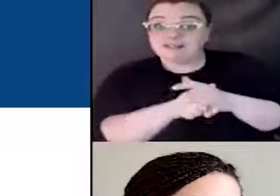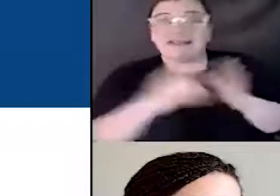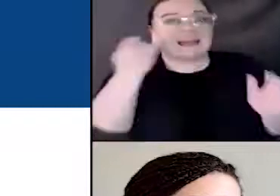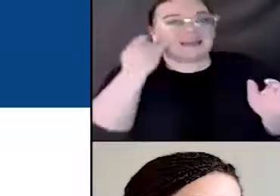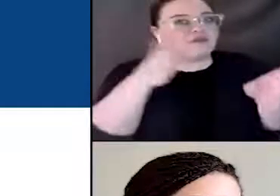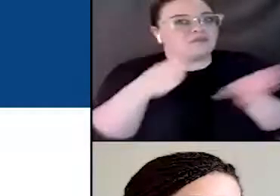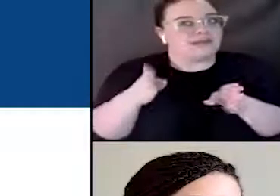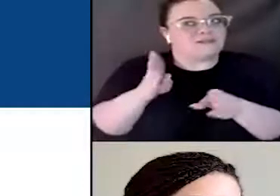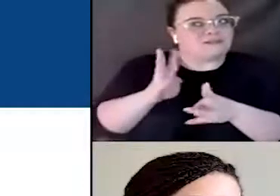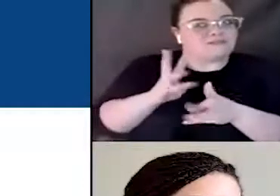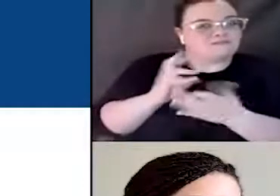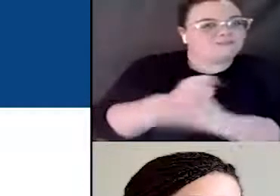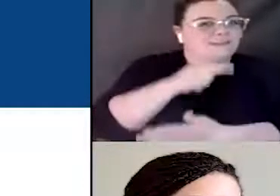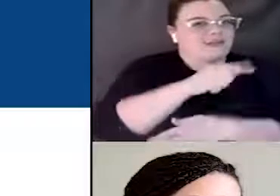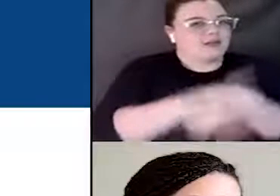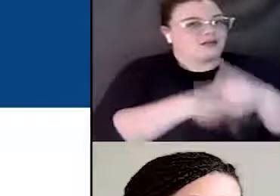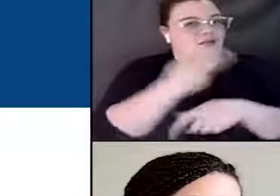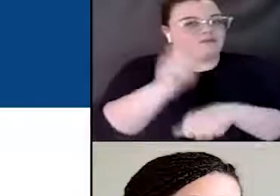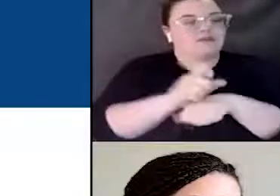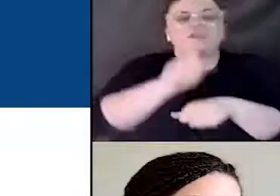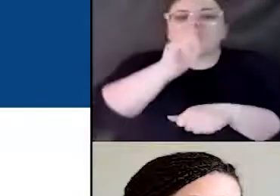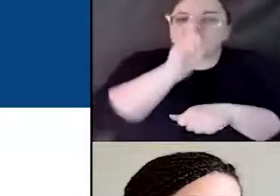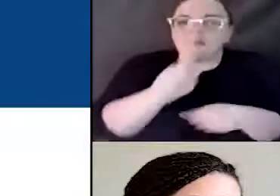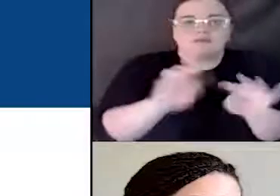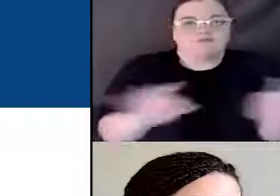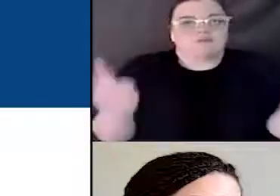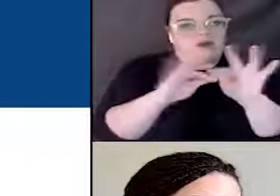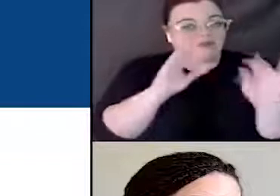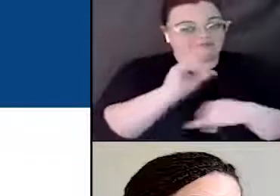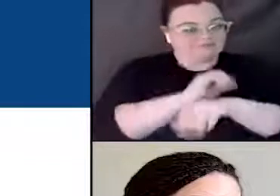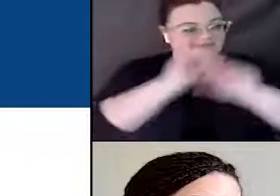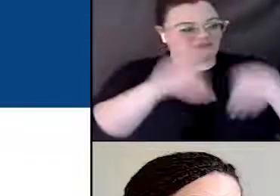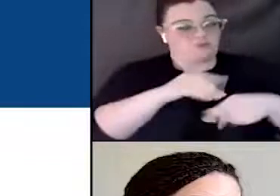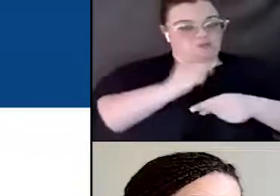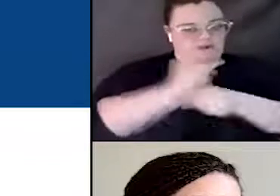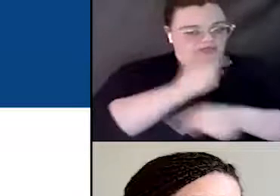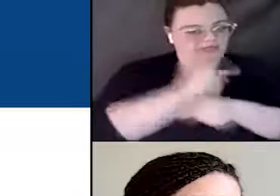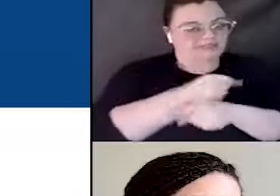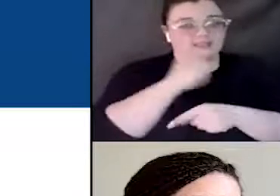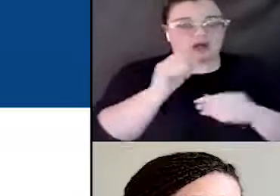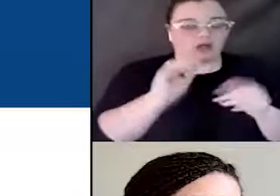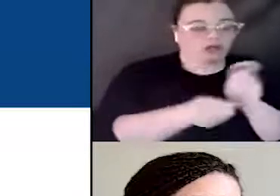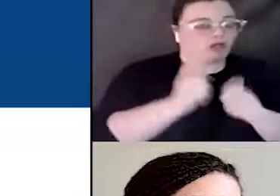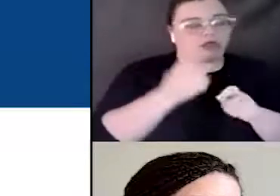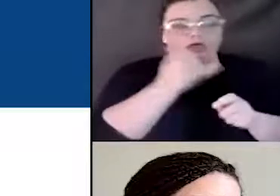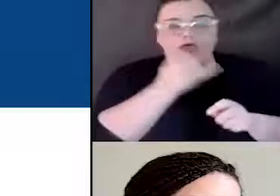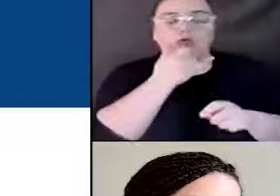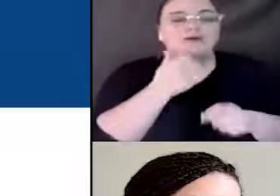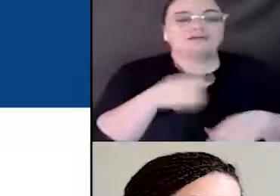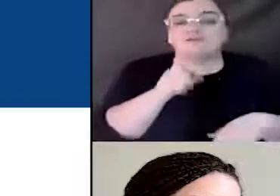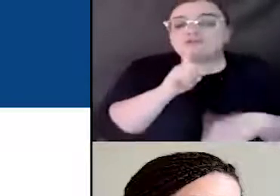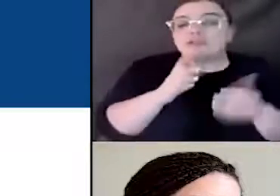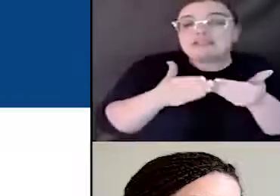work. It's really important that these materials are installed correctly. And it's easy to kind of get